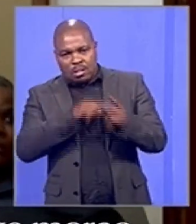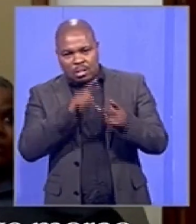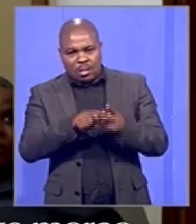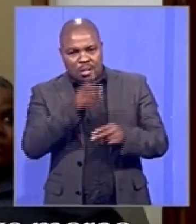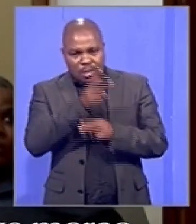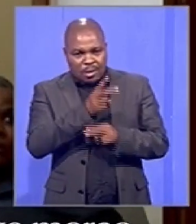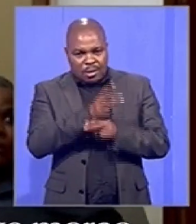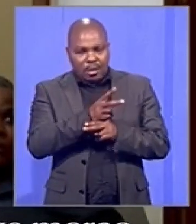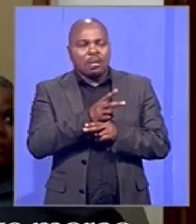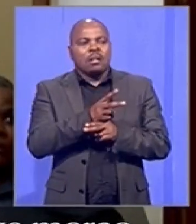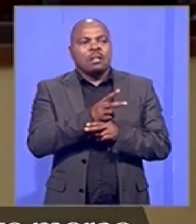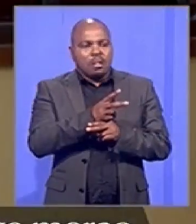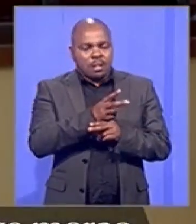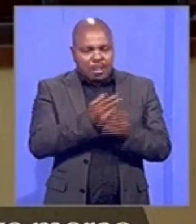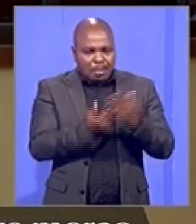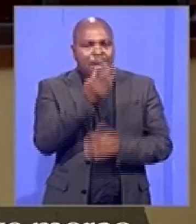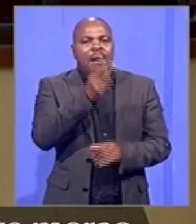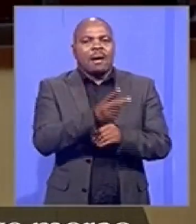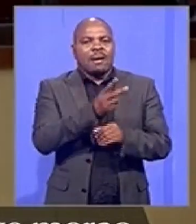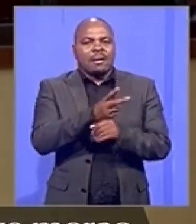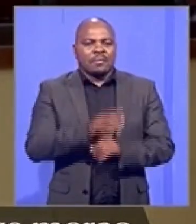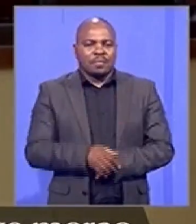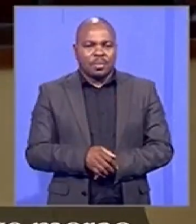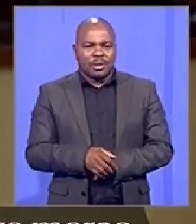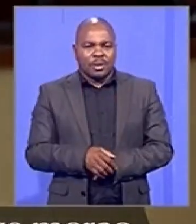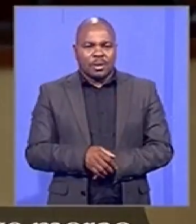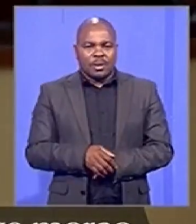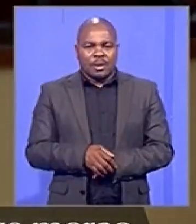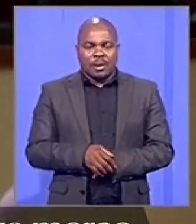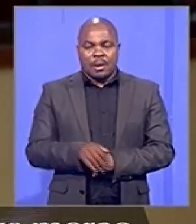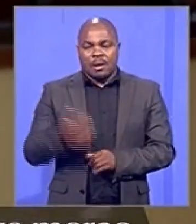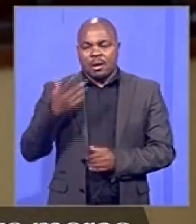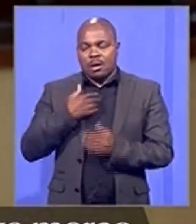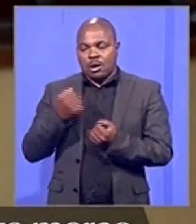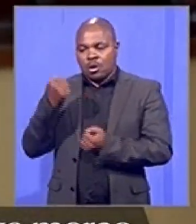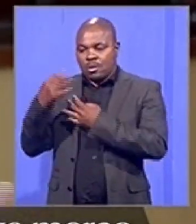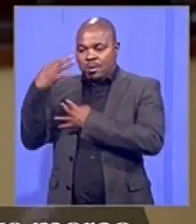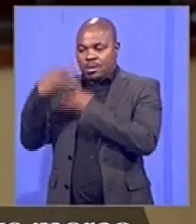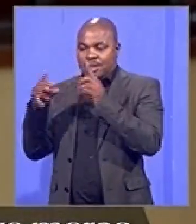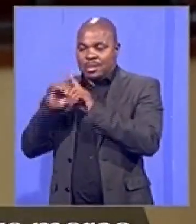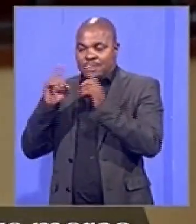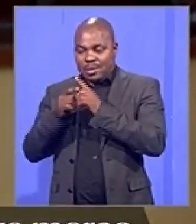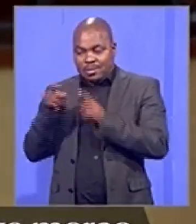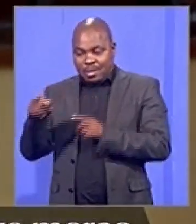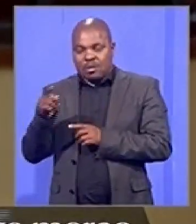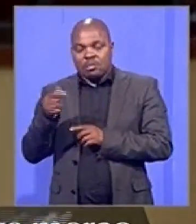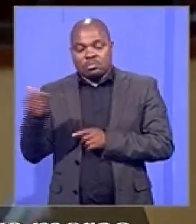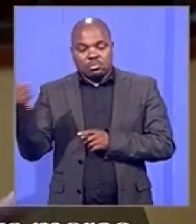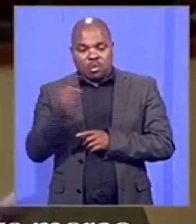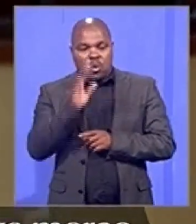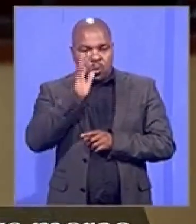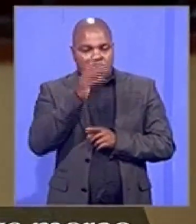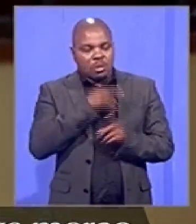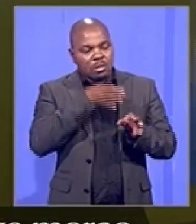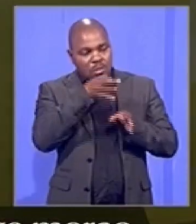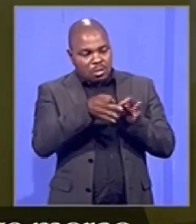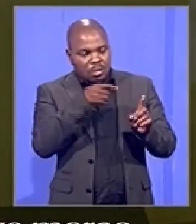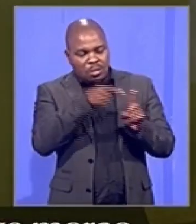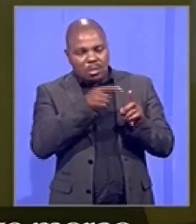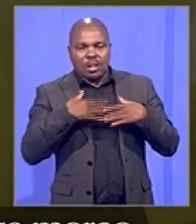a kwadisitsweng a tlhokafala. Kgabagare motlhankele wa tsa kgopololo o solofetse go fana ka bopaki ka botsogo jwa ga